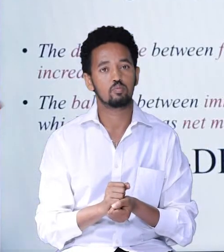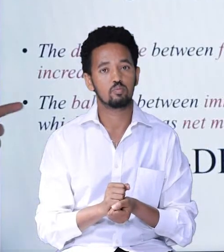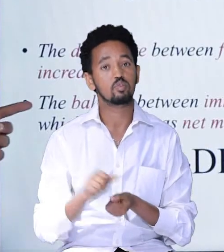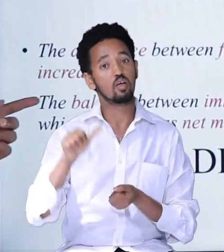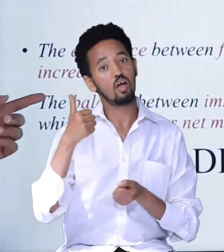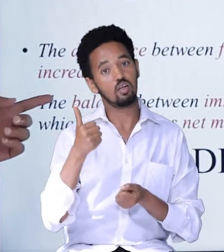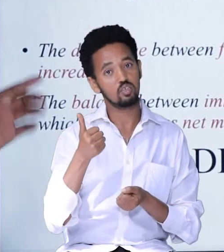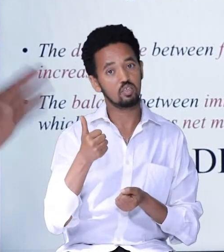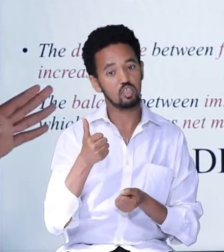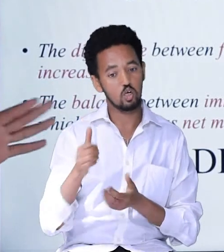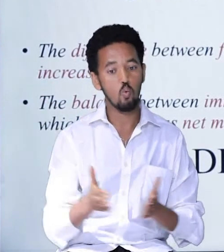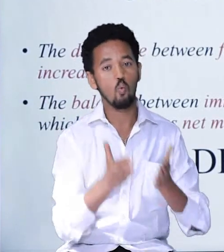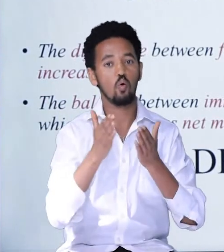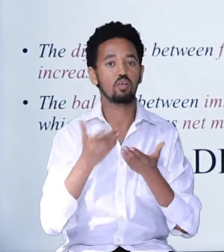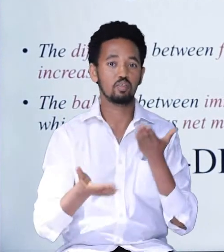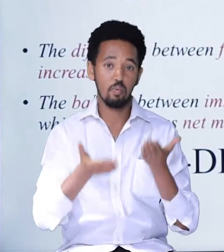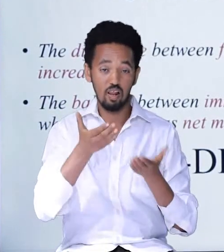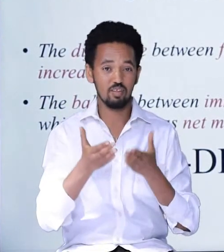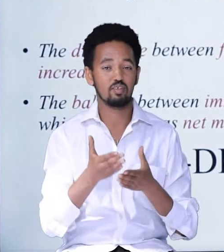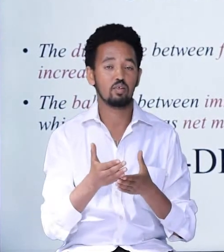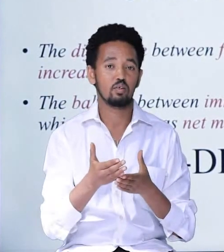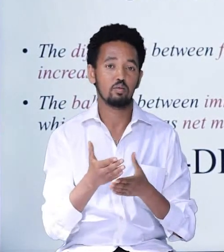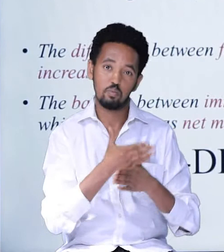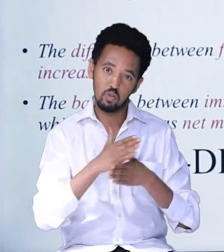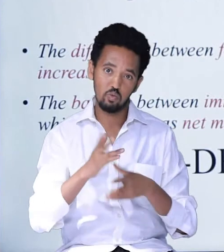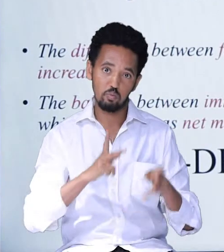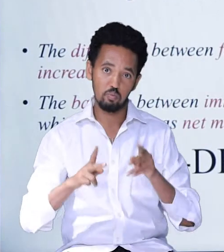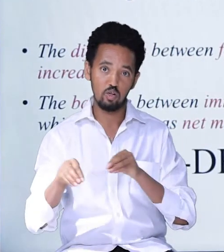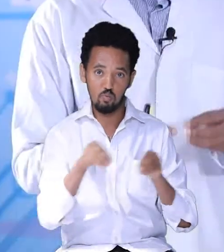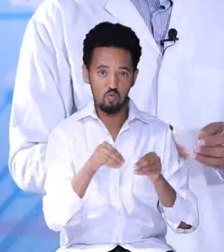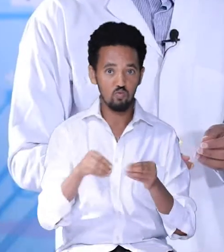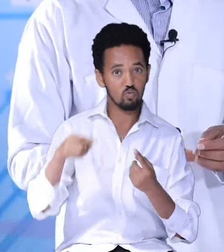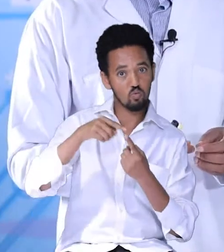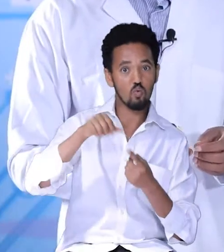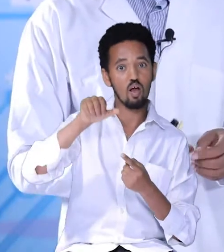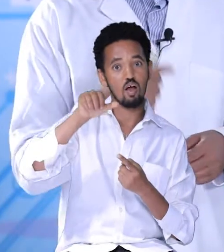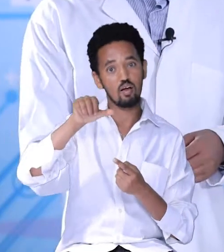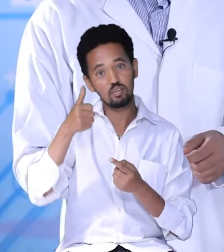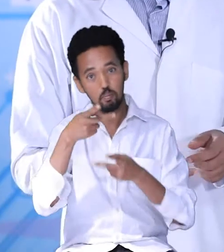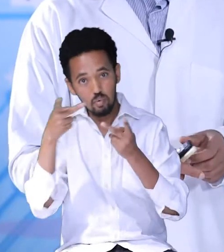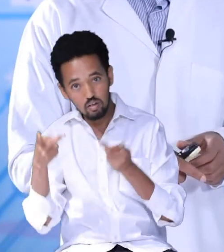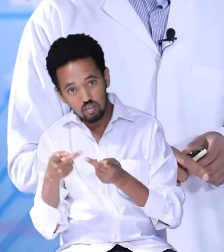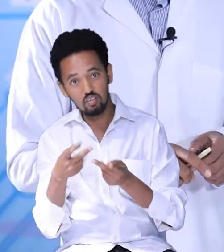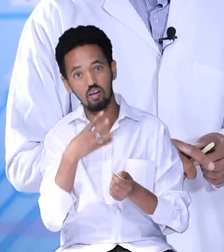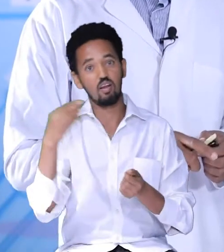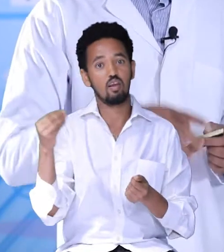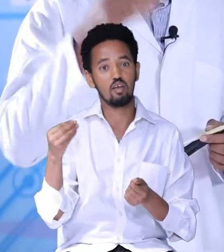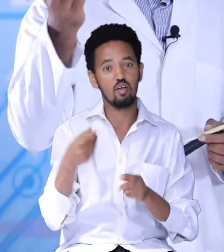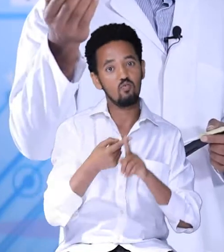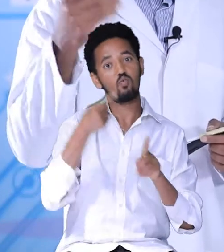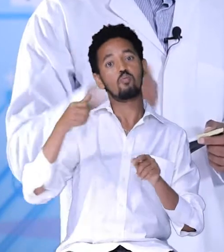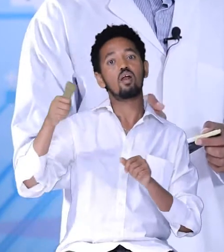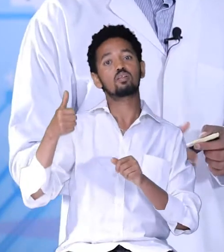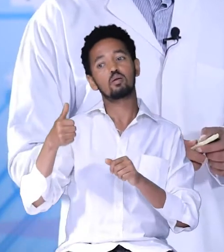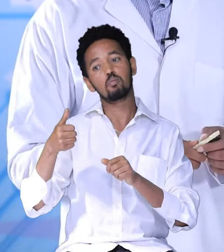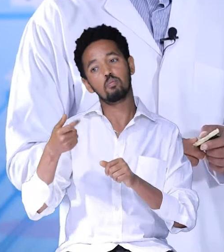Another way, there is a balance between the people who move from one place to another and from another